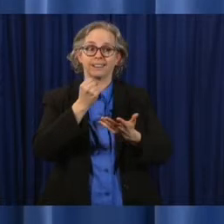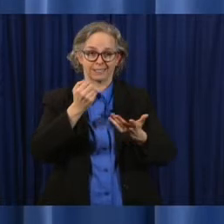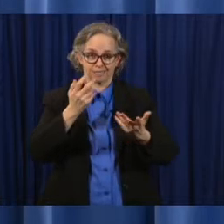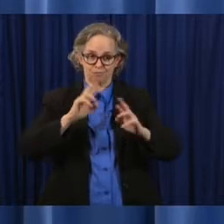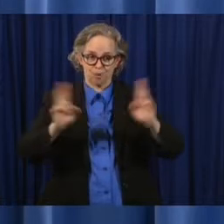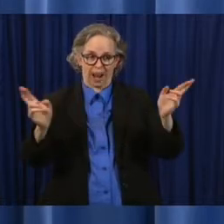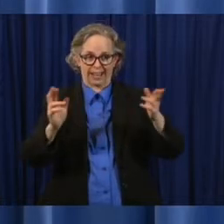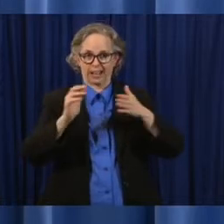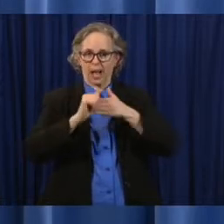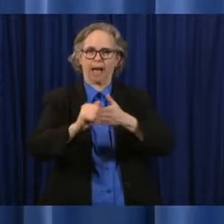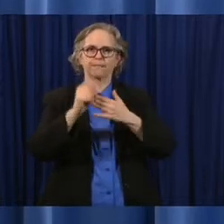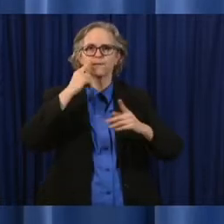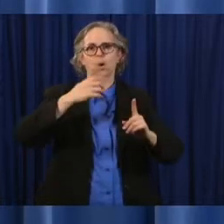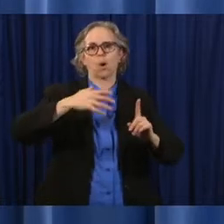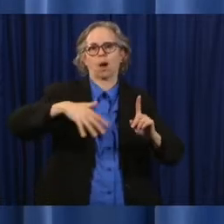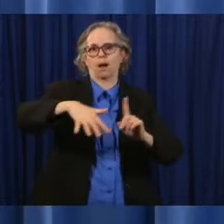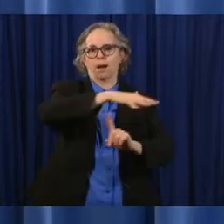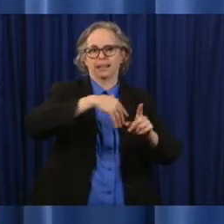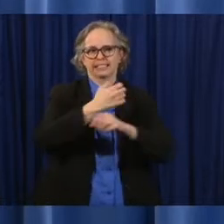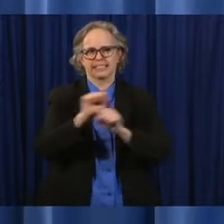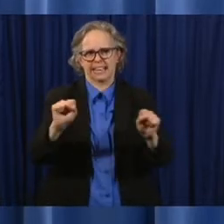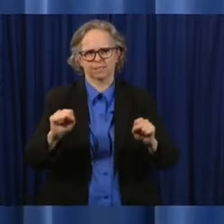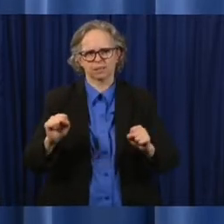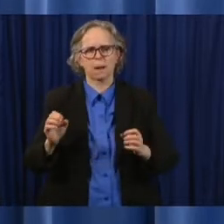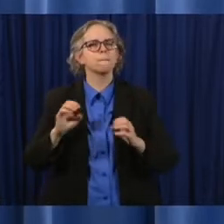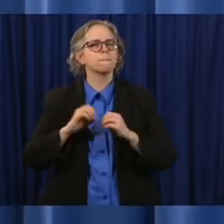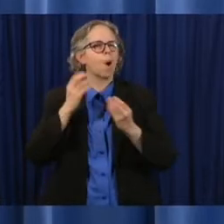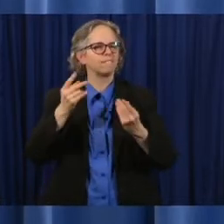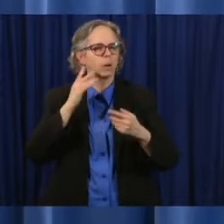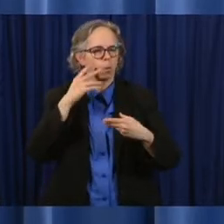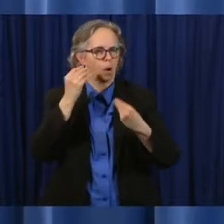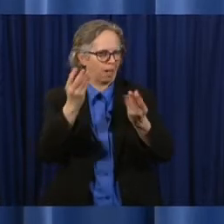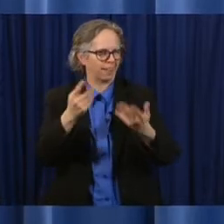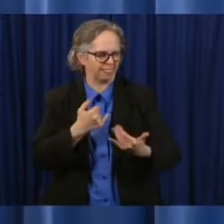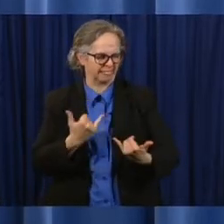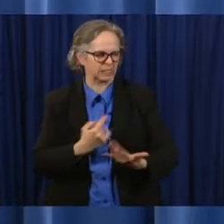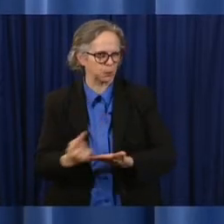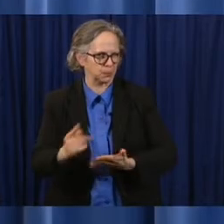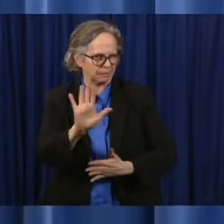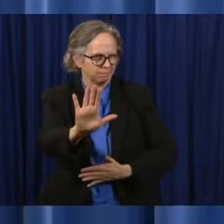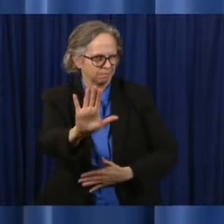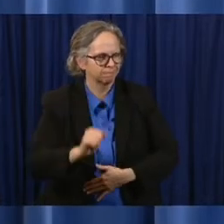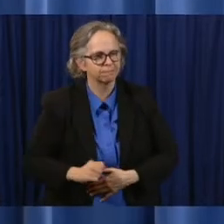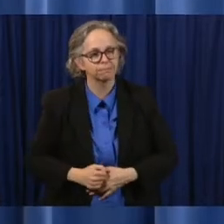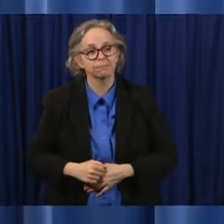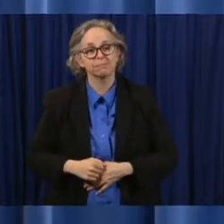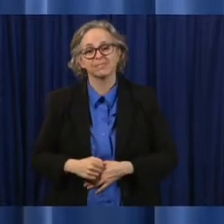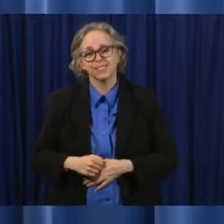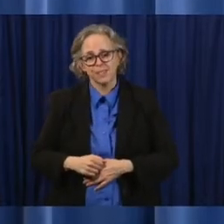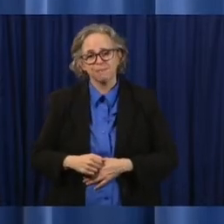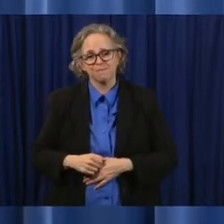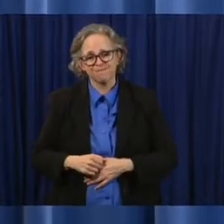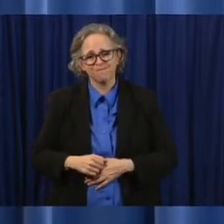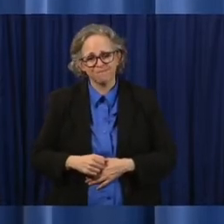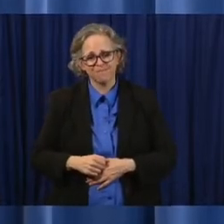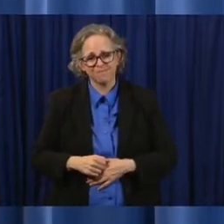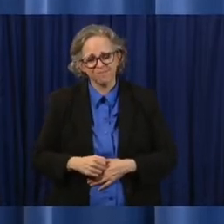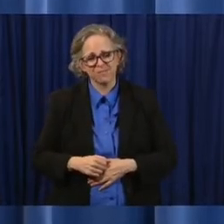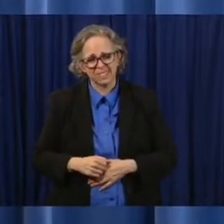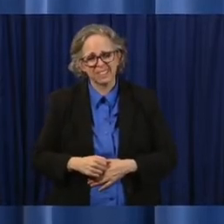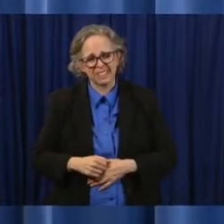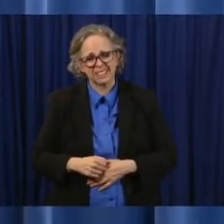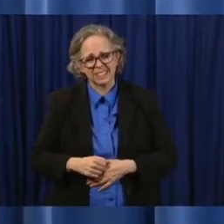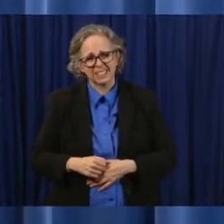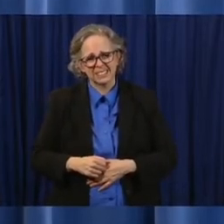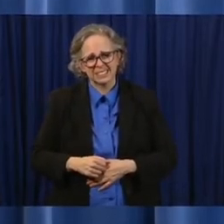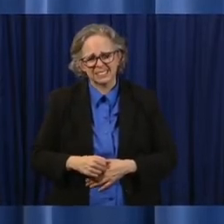And we will have more this week about how that's going to work. But it's imperative